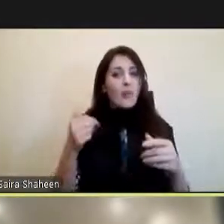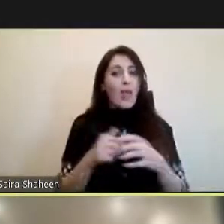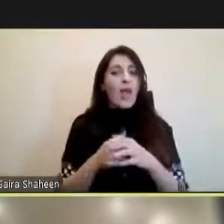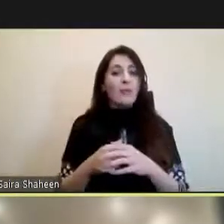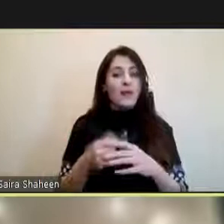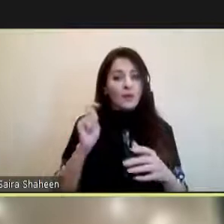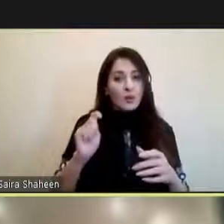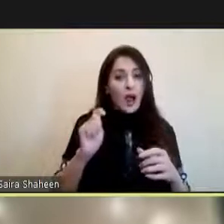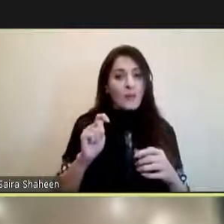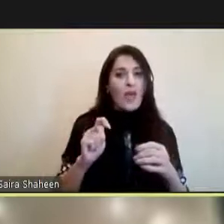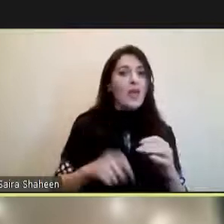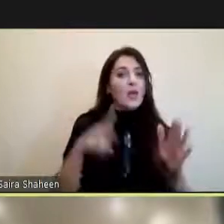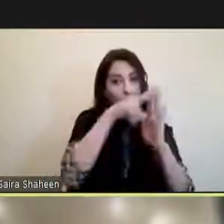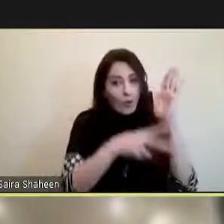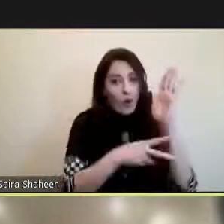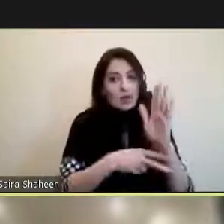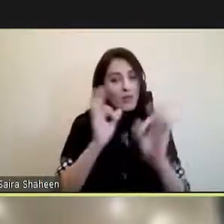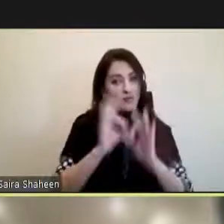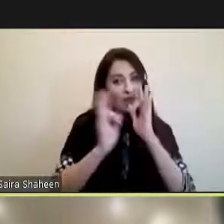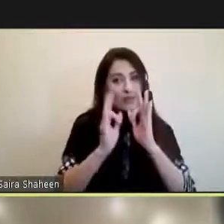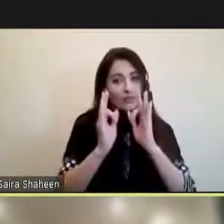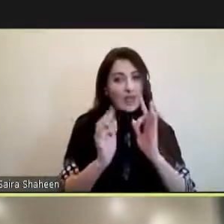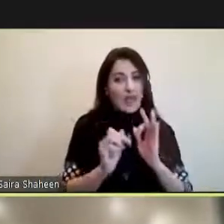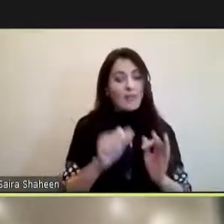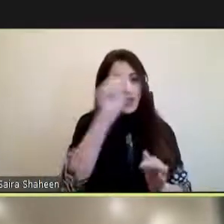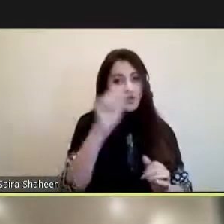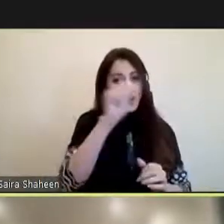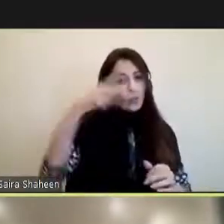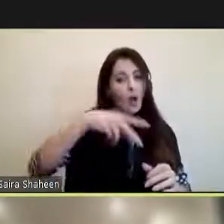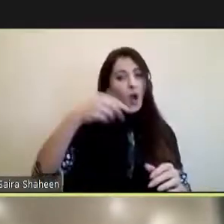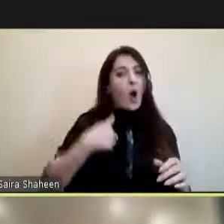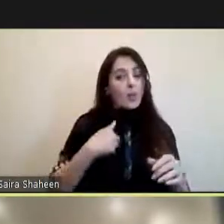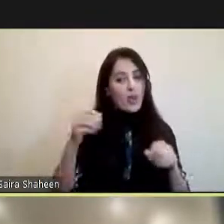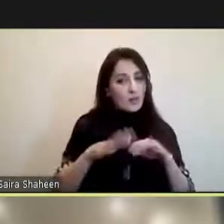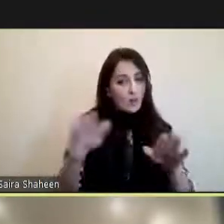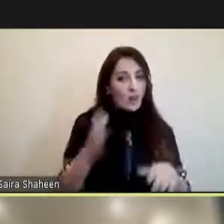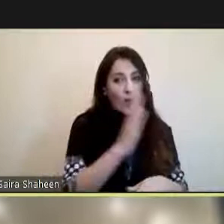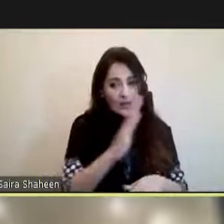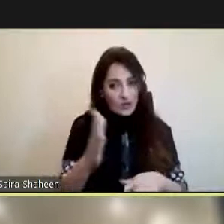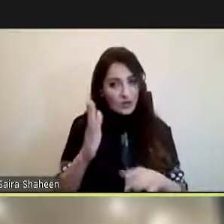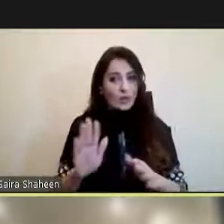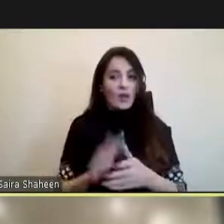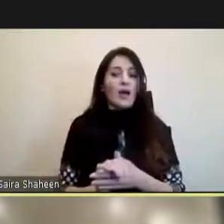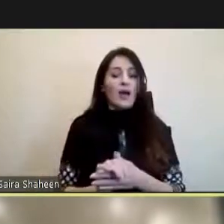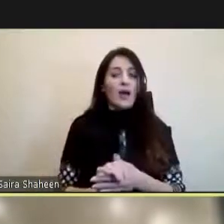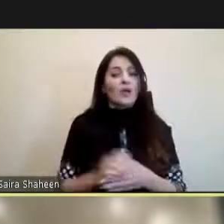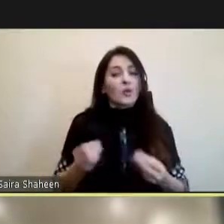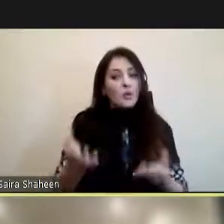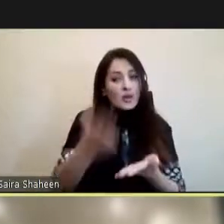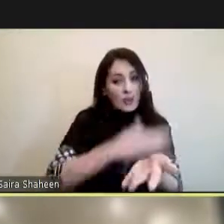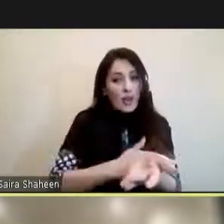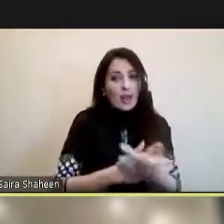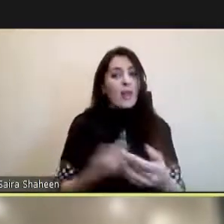Policy for Facebook in Asia Pacific, and I'll be your moderator today. Before I start, I'd like to thank our